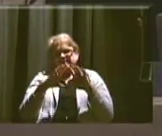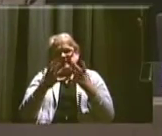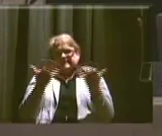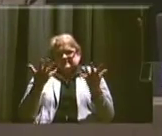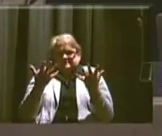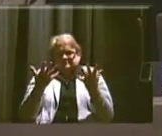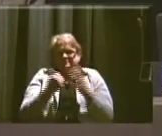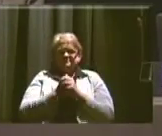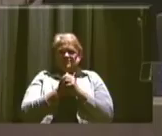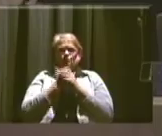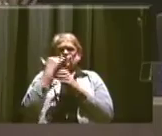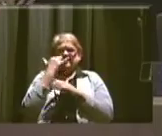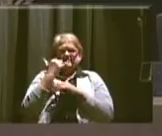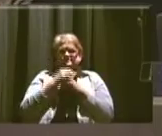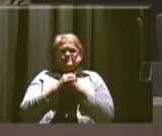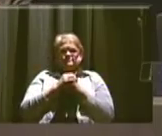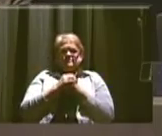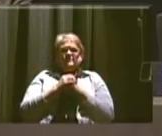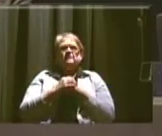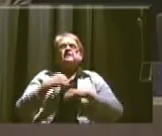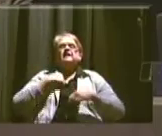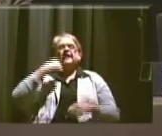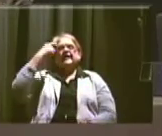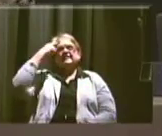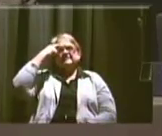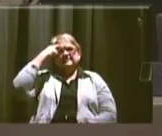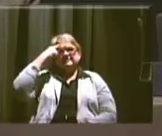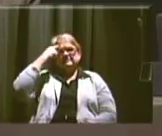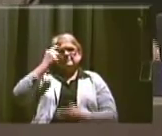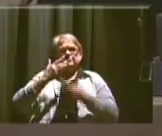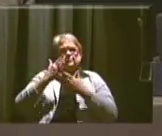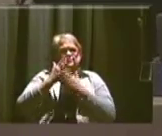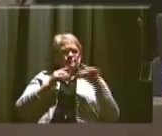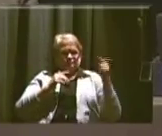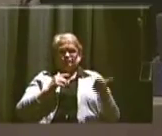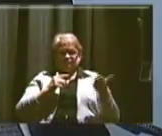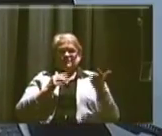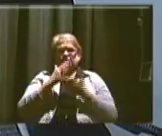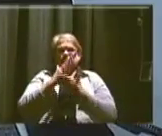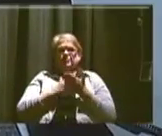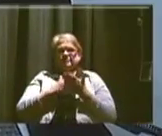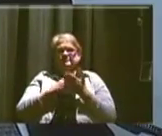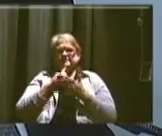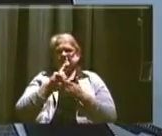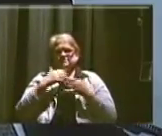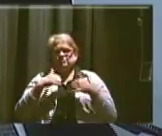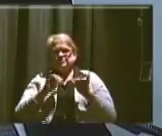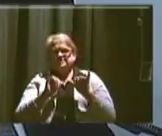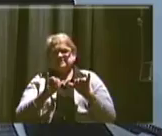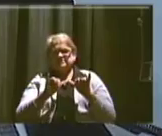why do we want to take them out of the classes? Okay, I think that part of it is, you know, we're still